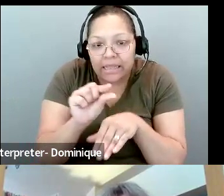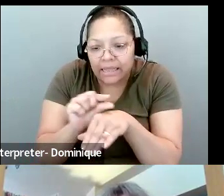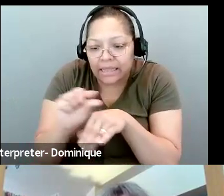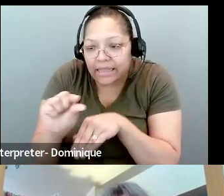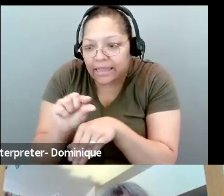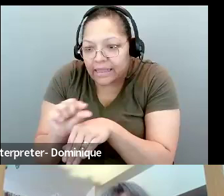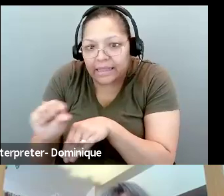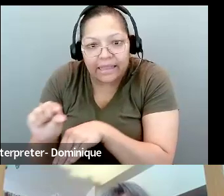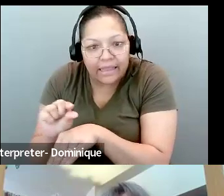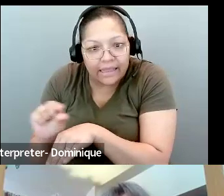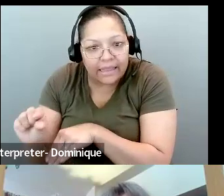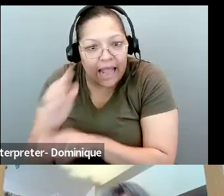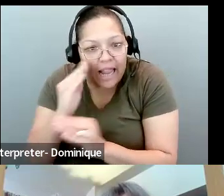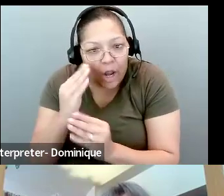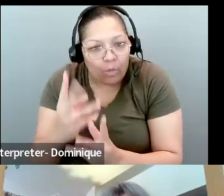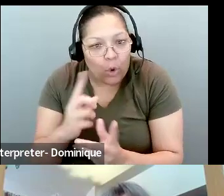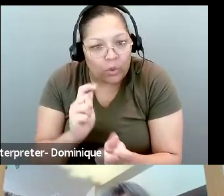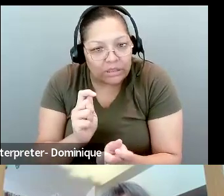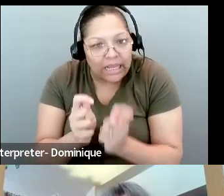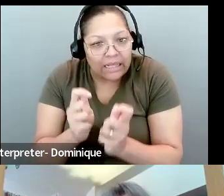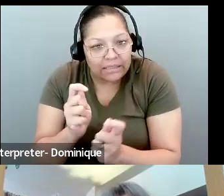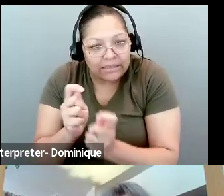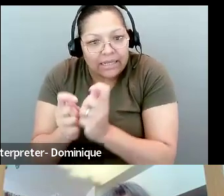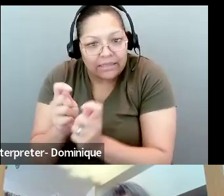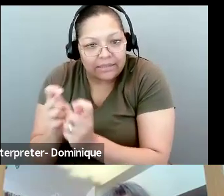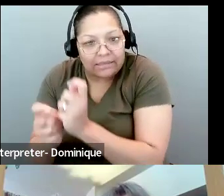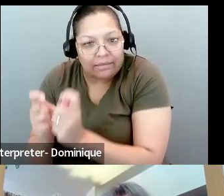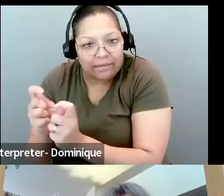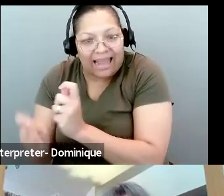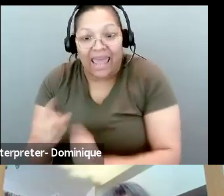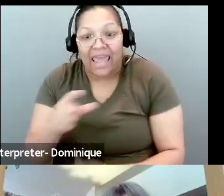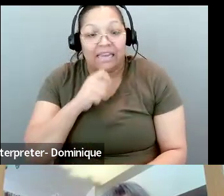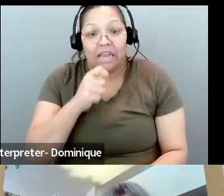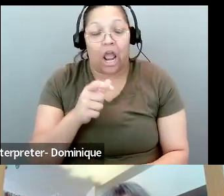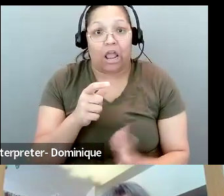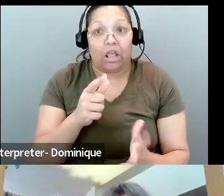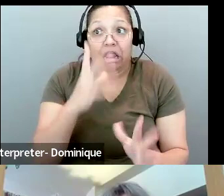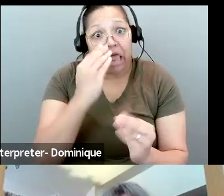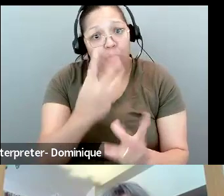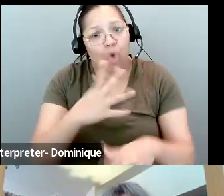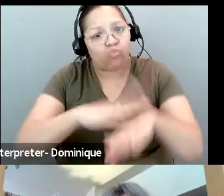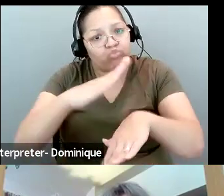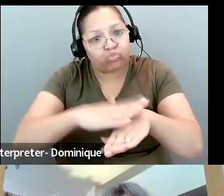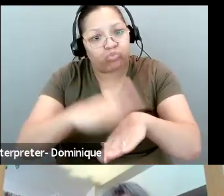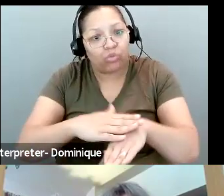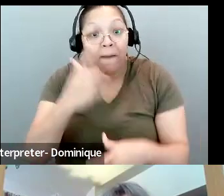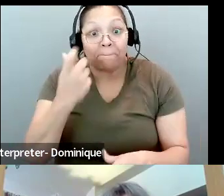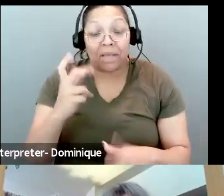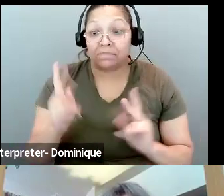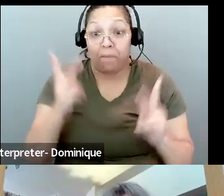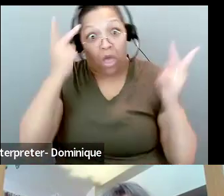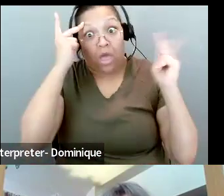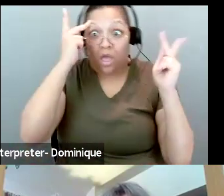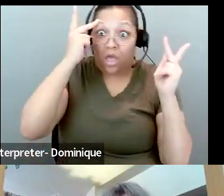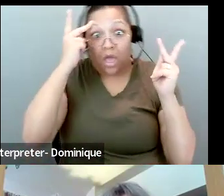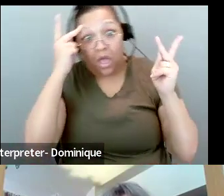you don't just get that. Sorry, we're going to be changing, and because people panic, and that's the thing that